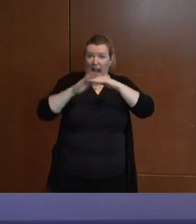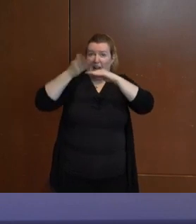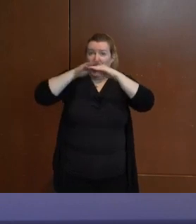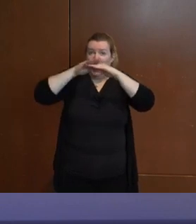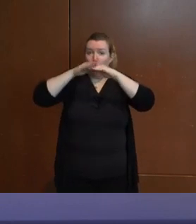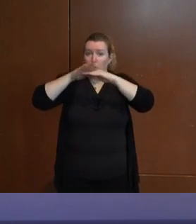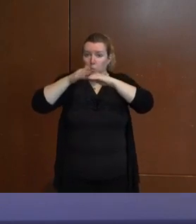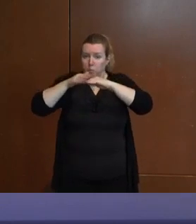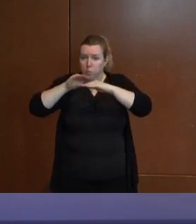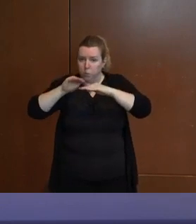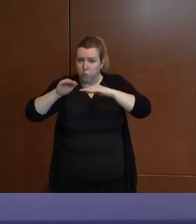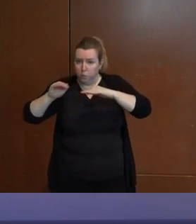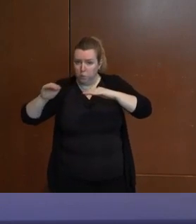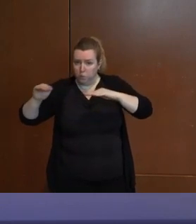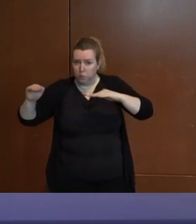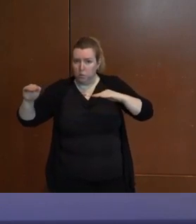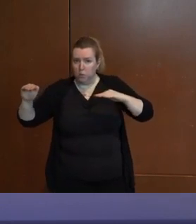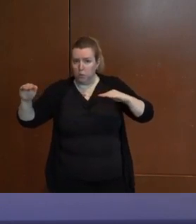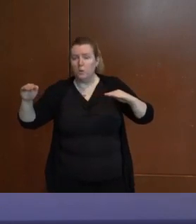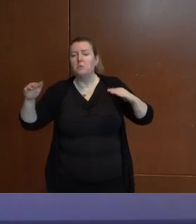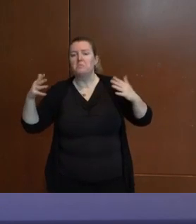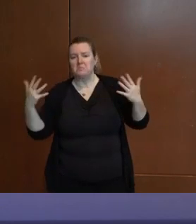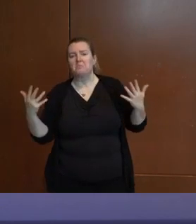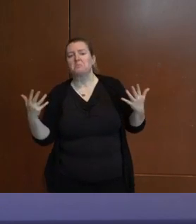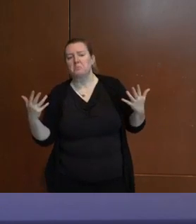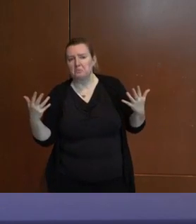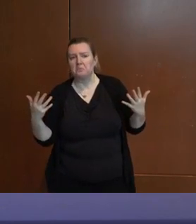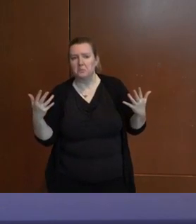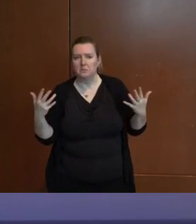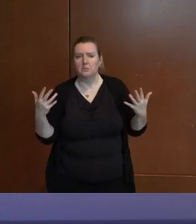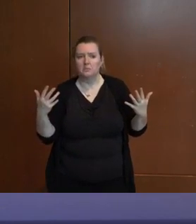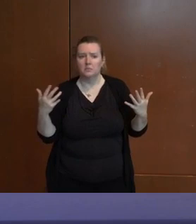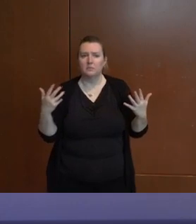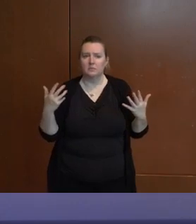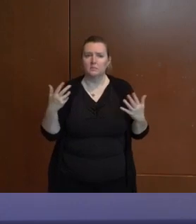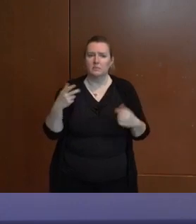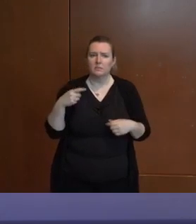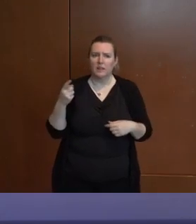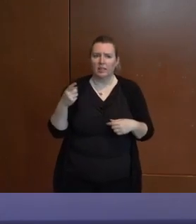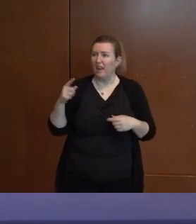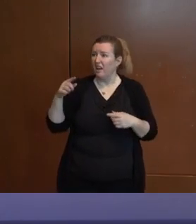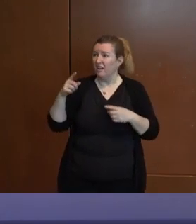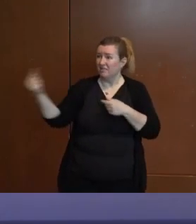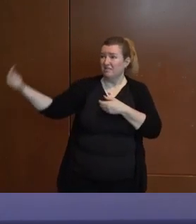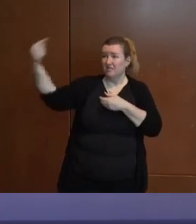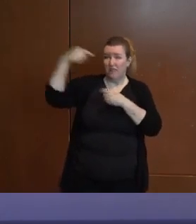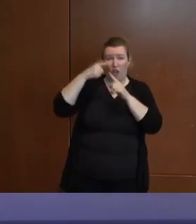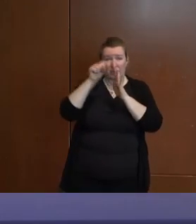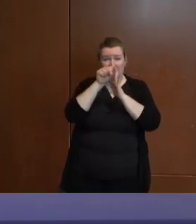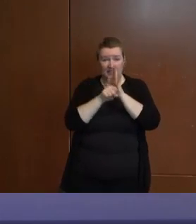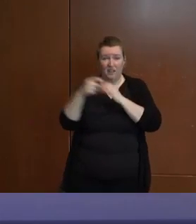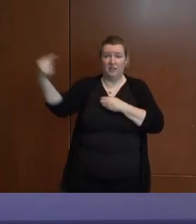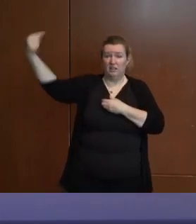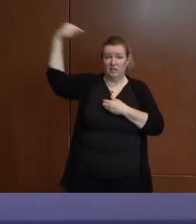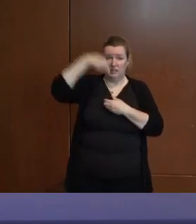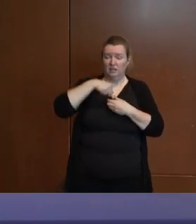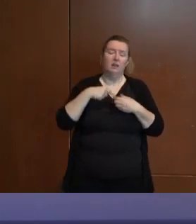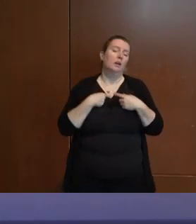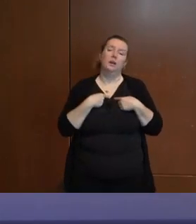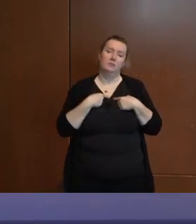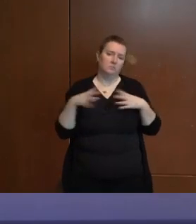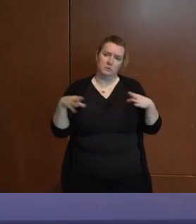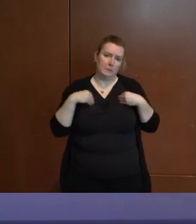society, I'll be darned if we're going to let some lowest common denominator suck us back in. You had a quick one? Yes, just a quick follow-up.